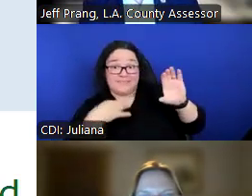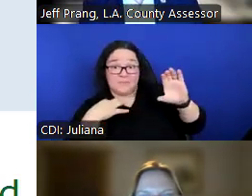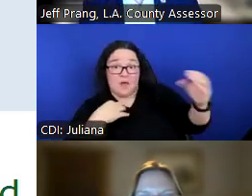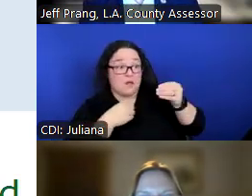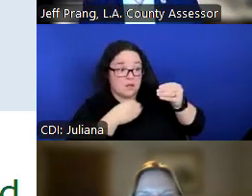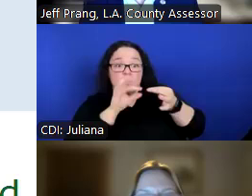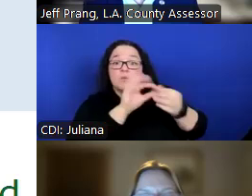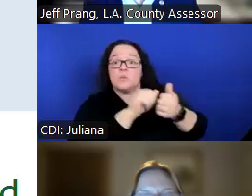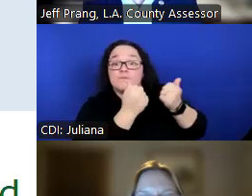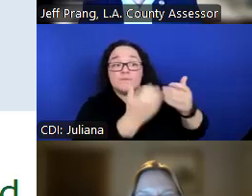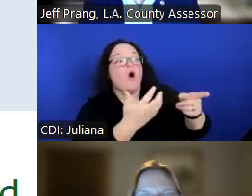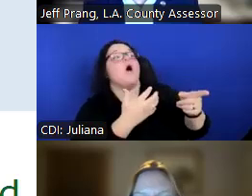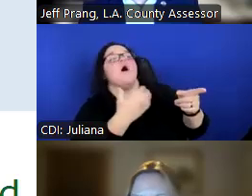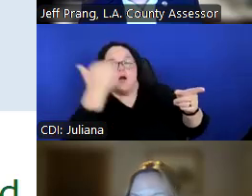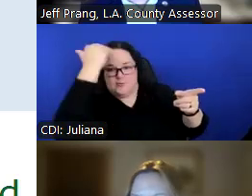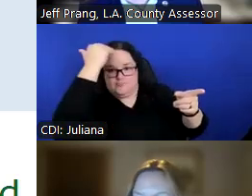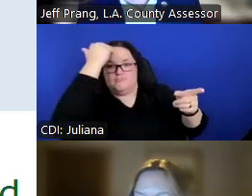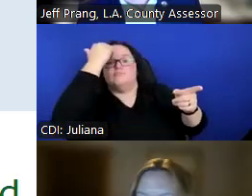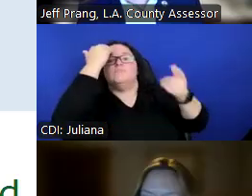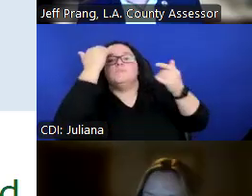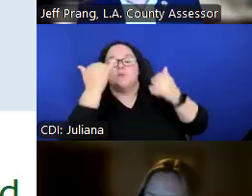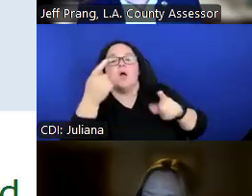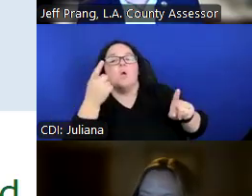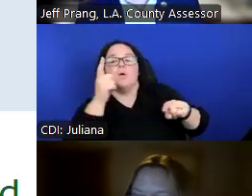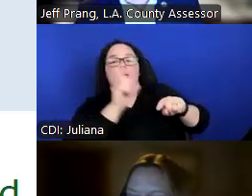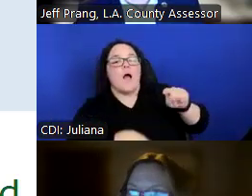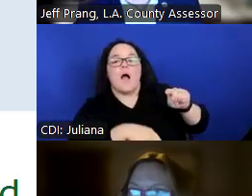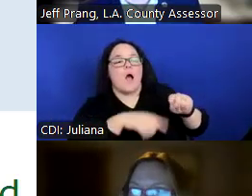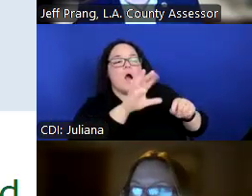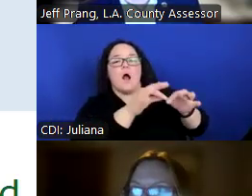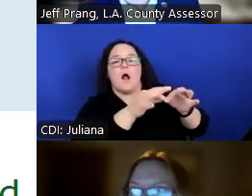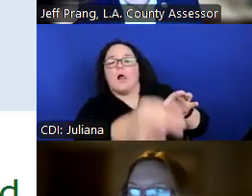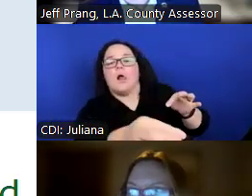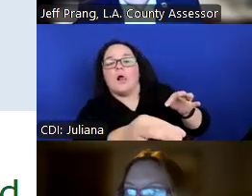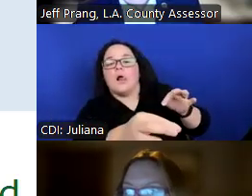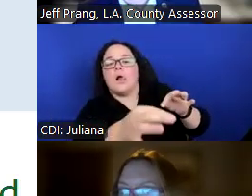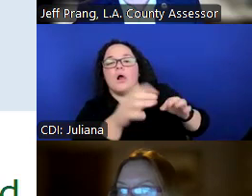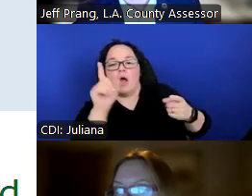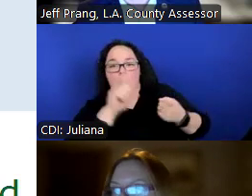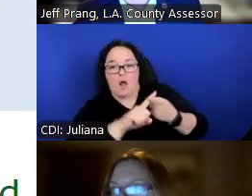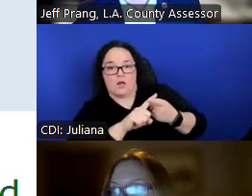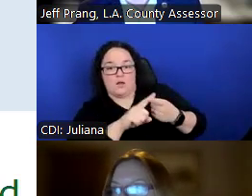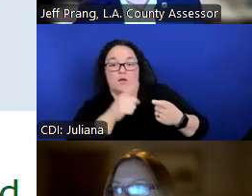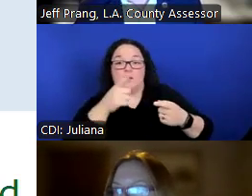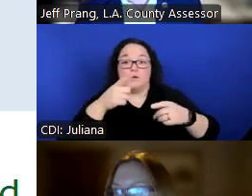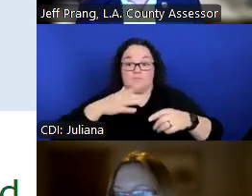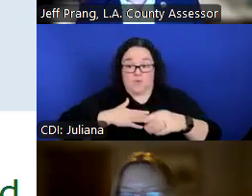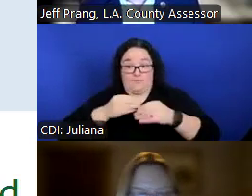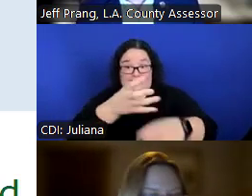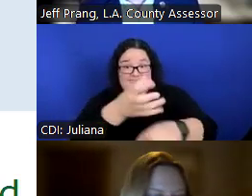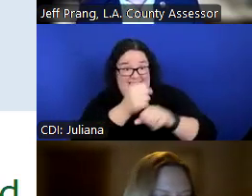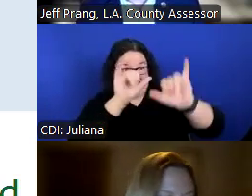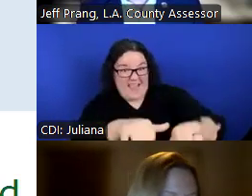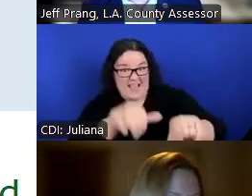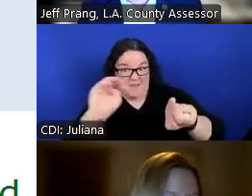until the review of the disaster relief claim is completed by my office. Homeowners with an impound account